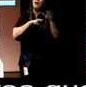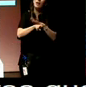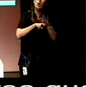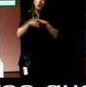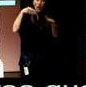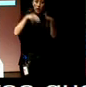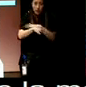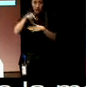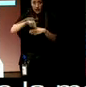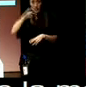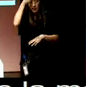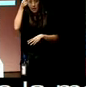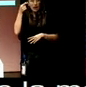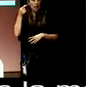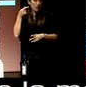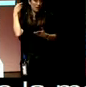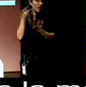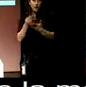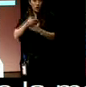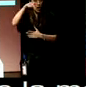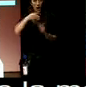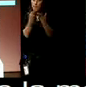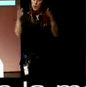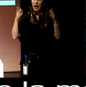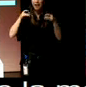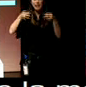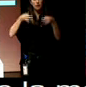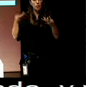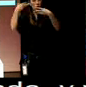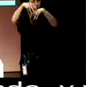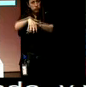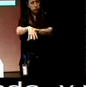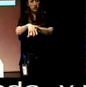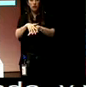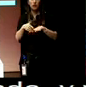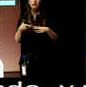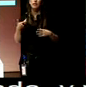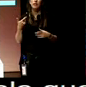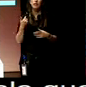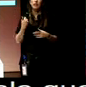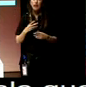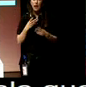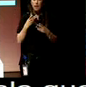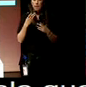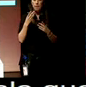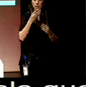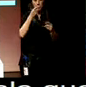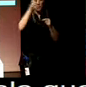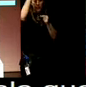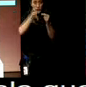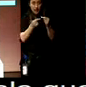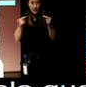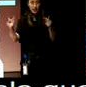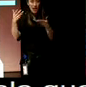going to mention some accessible resources to prove that our walls are inclusive walls. We have fine